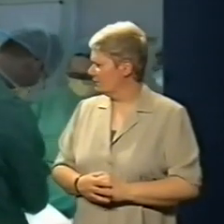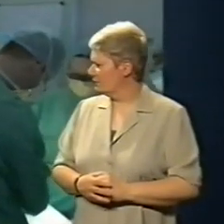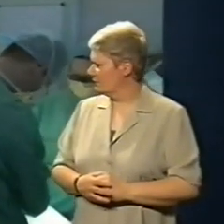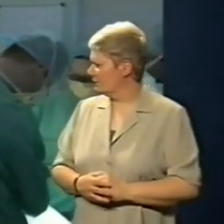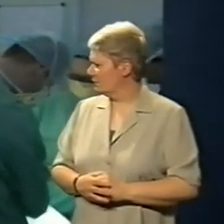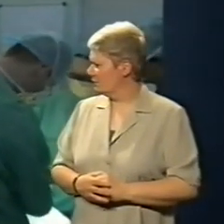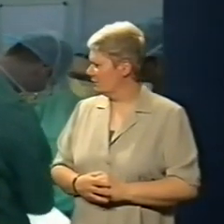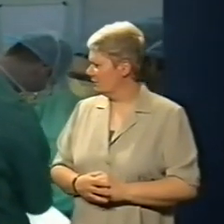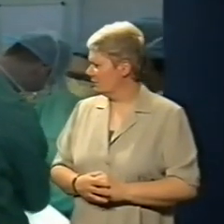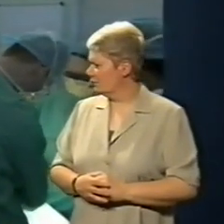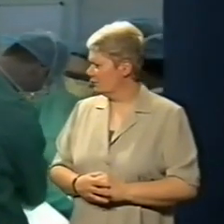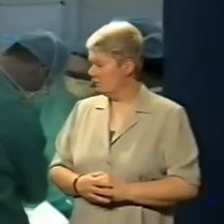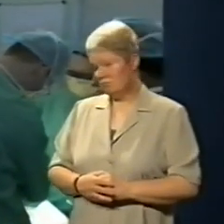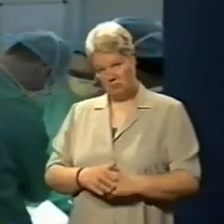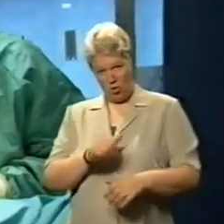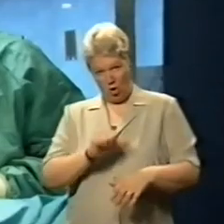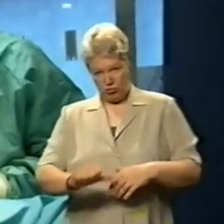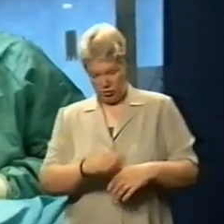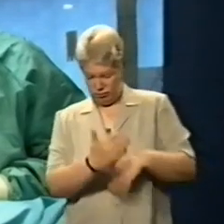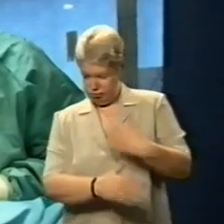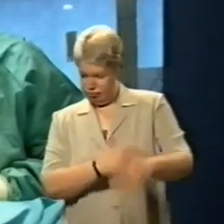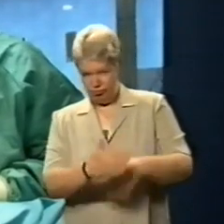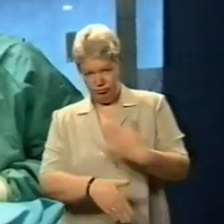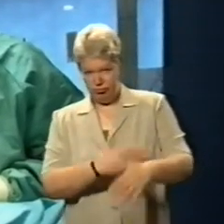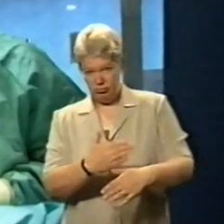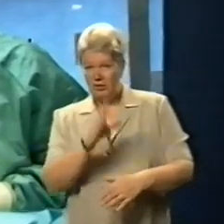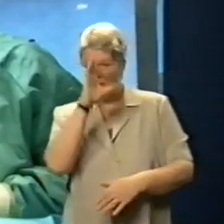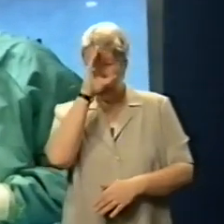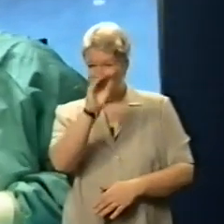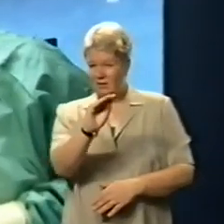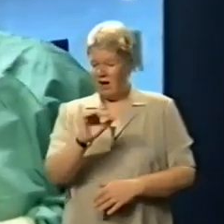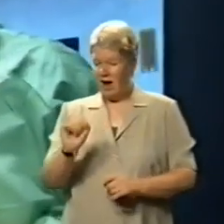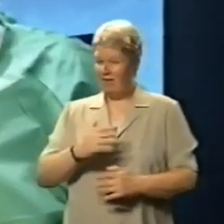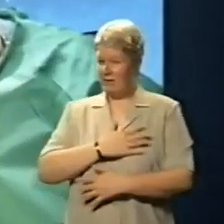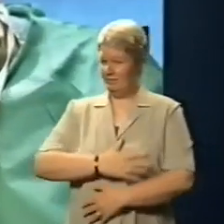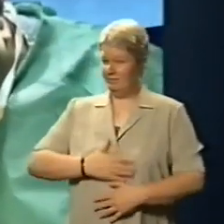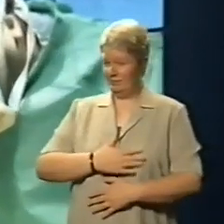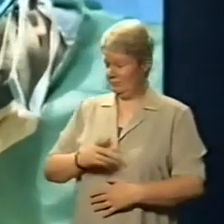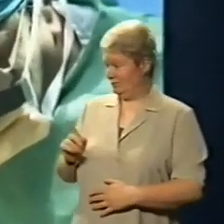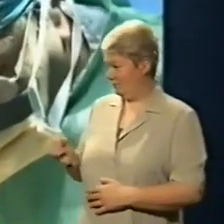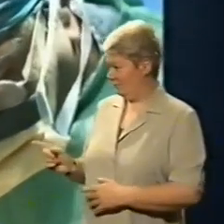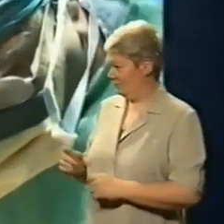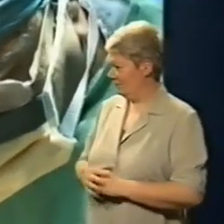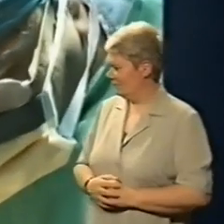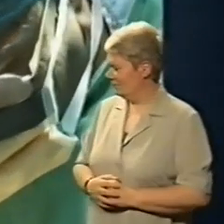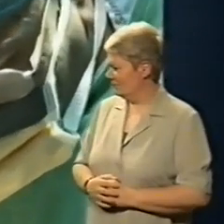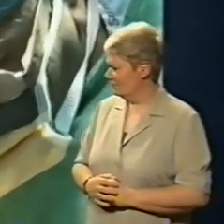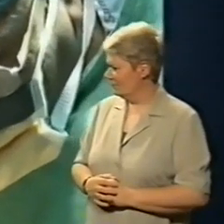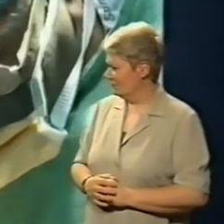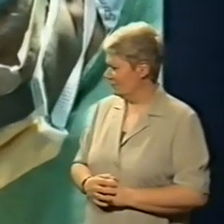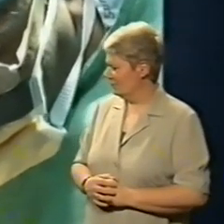The operation is well underway. We should warn you that you're about to see Vicky's stomach outside her body.